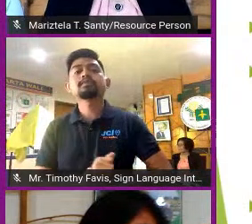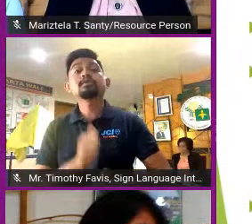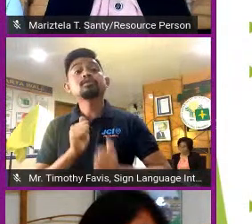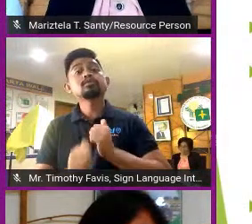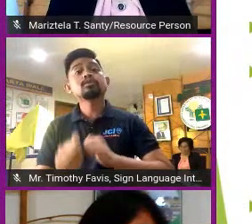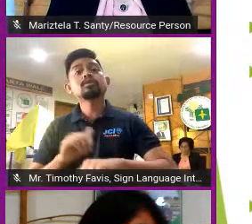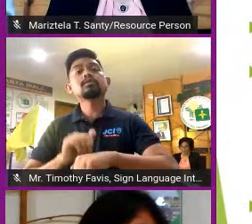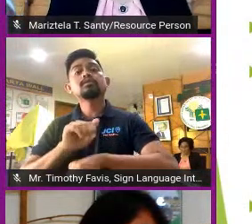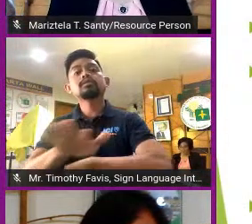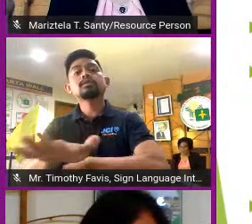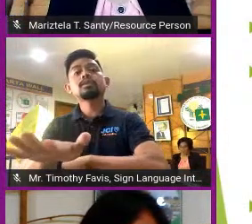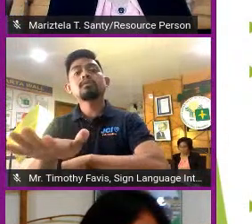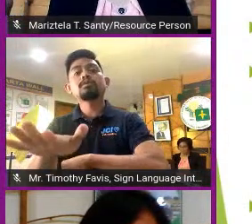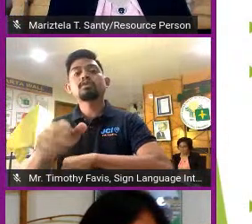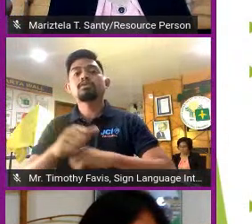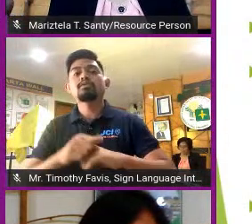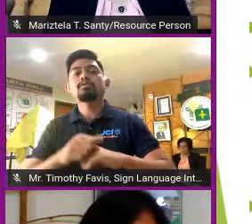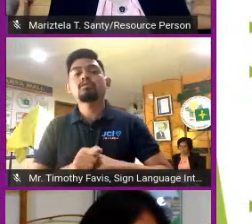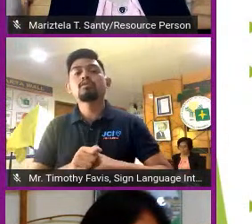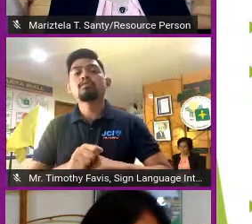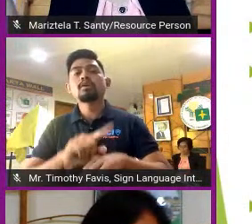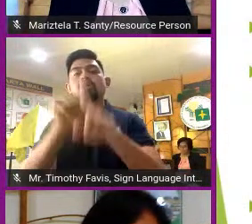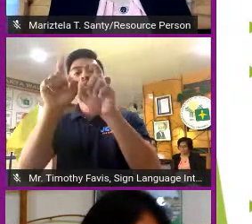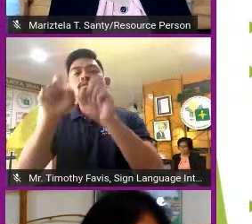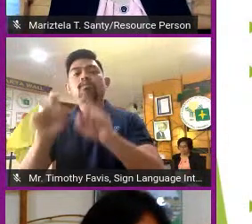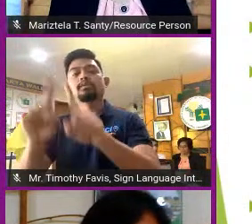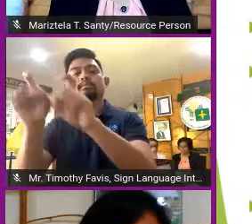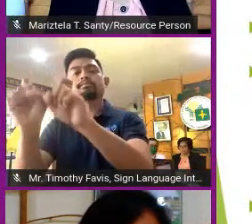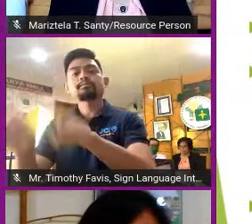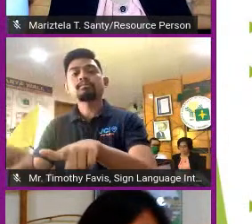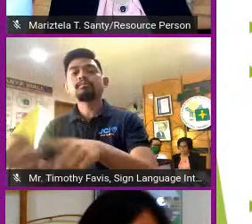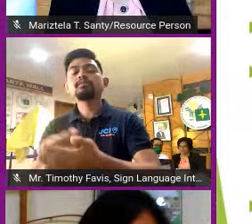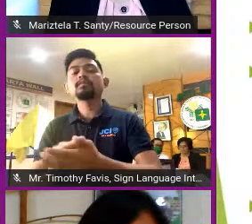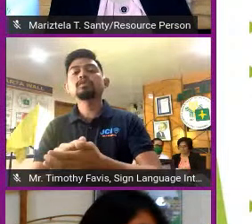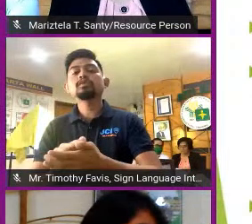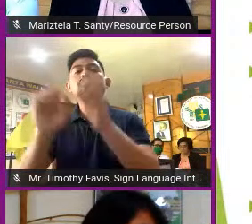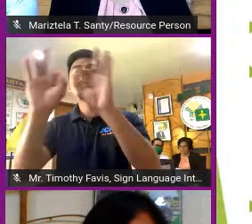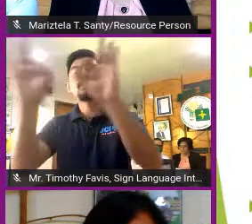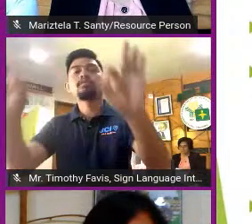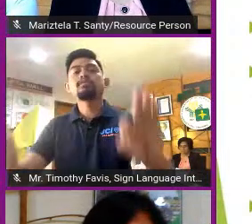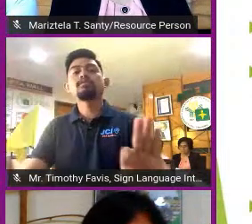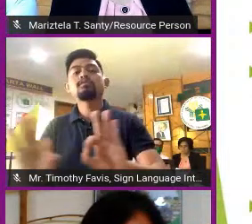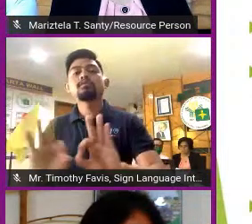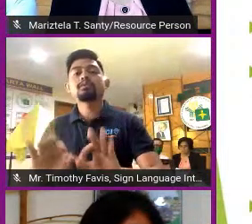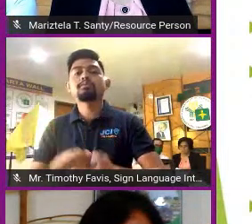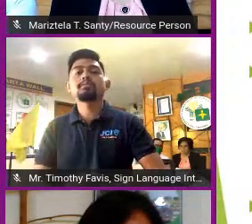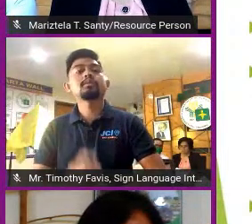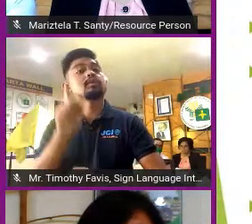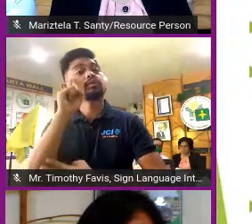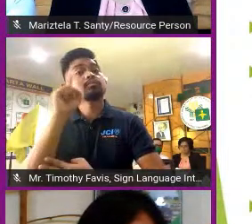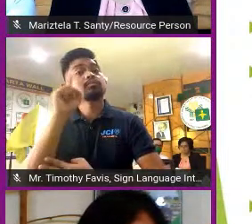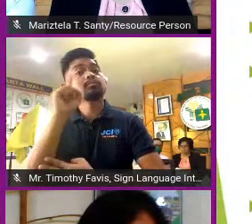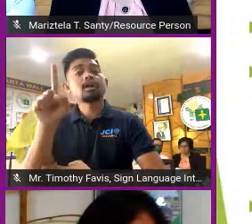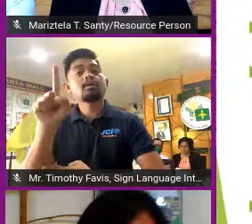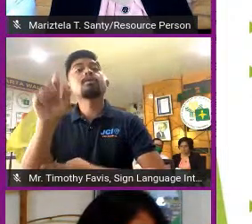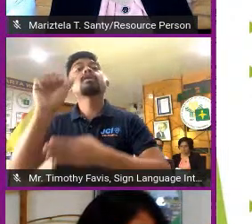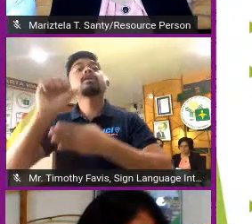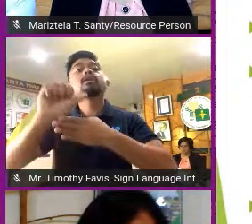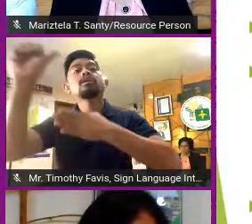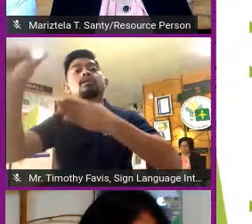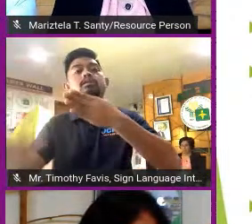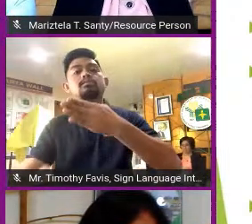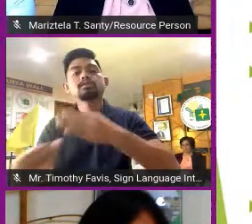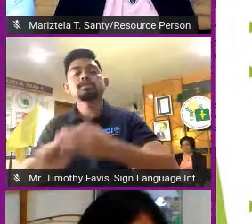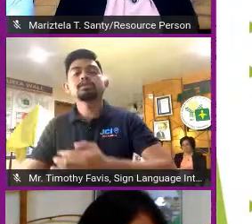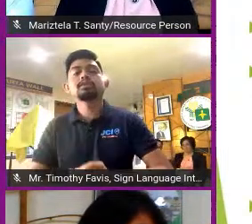sending you an overall evaluation and resource person evaluation forms for you to accomplish, kasi po ito ay